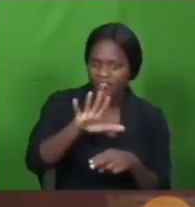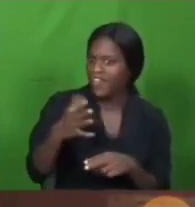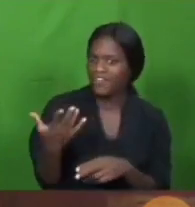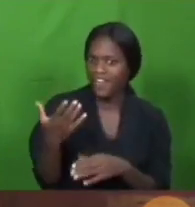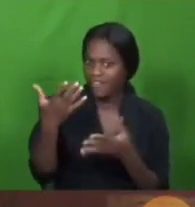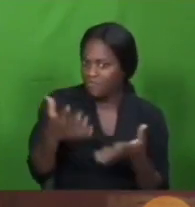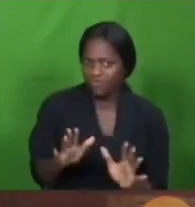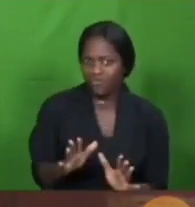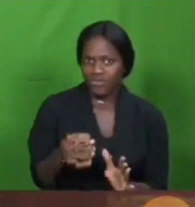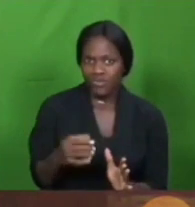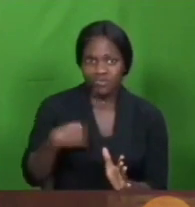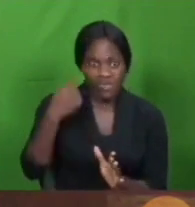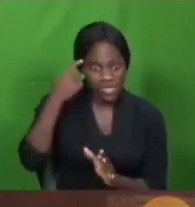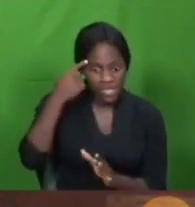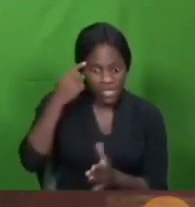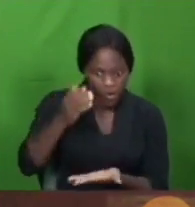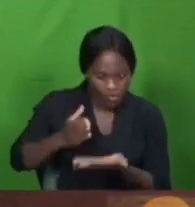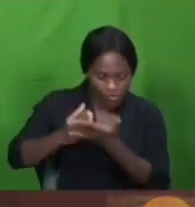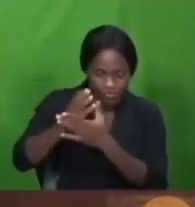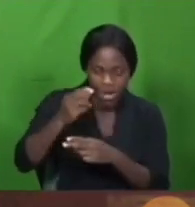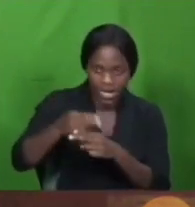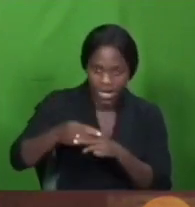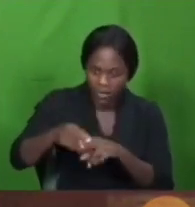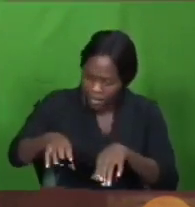captured appropriately as it has been